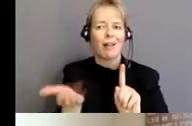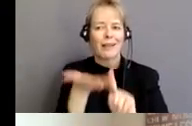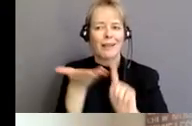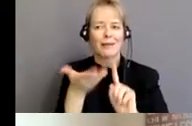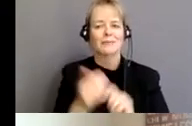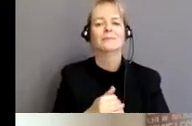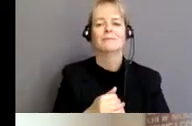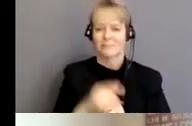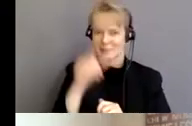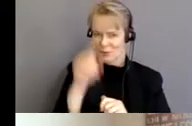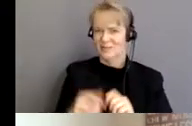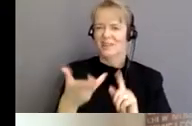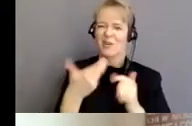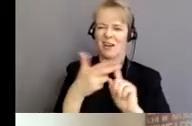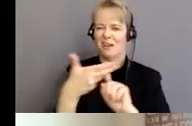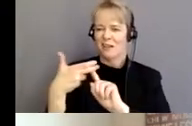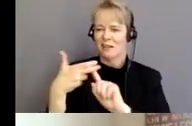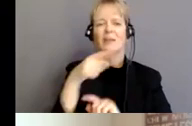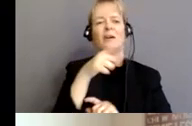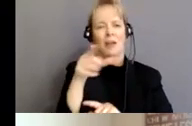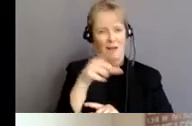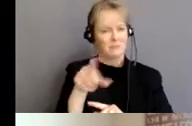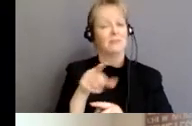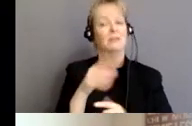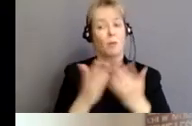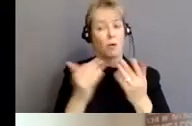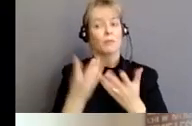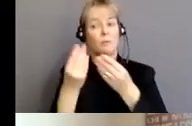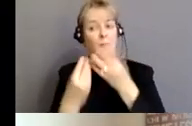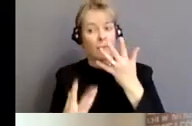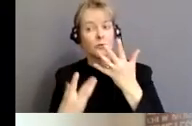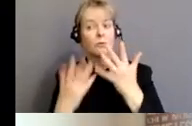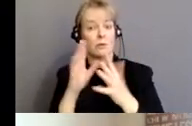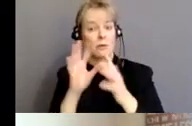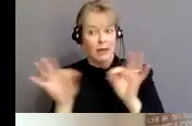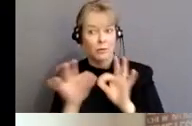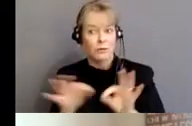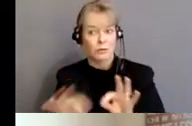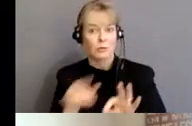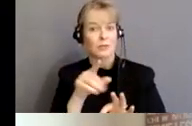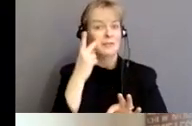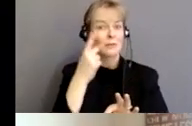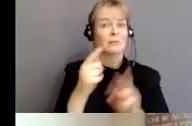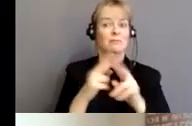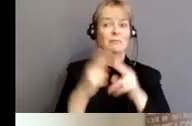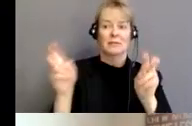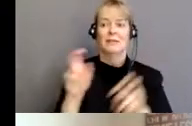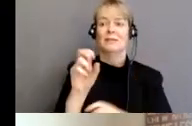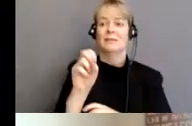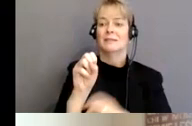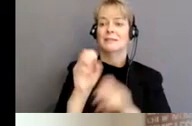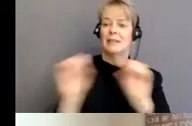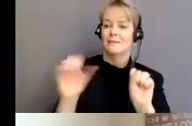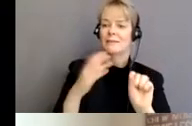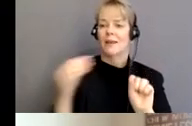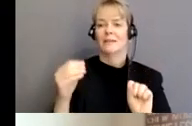that we've done around frauds and scams in multiple languages. So you'll see one here called Safe and Sound. So it kind of goes through some of